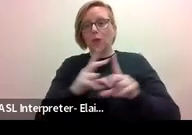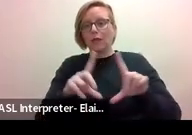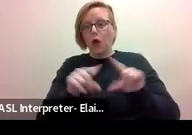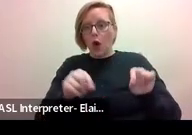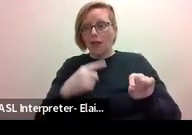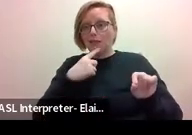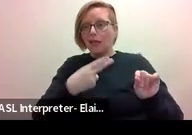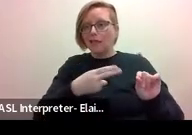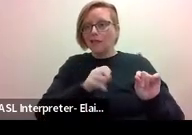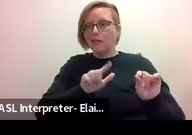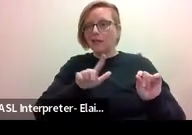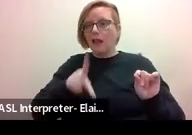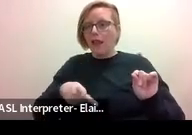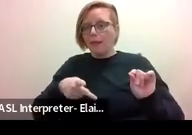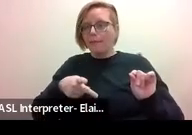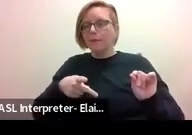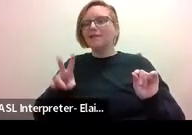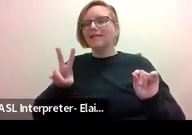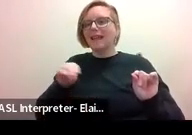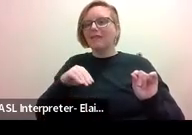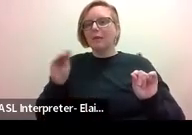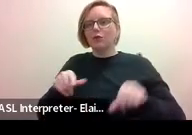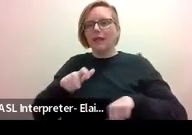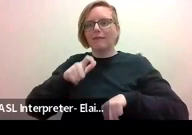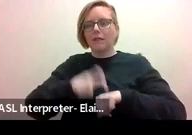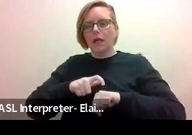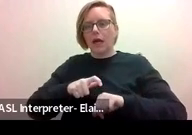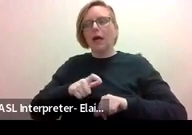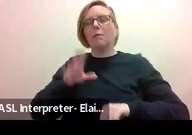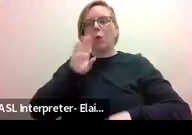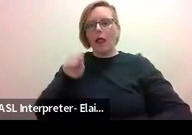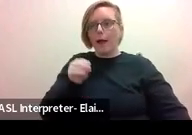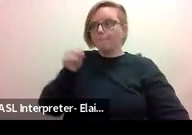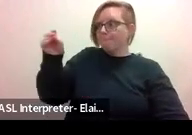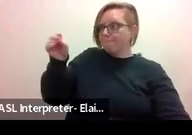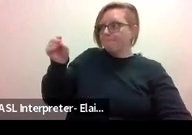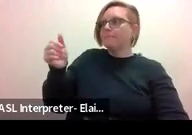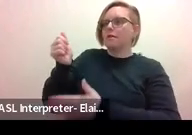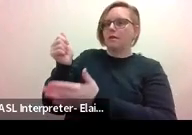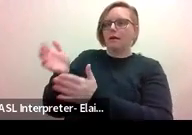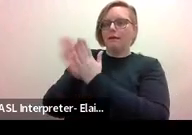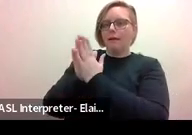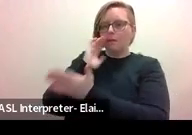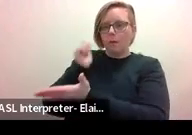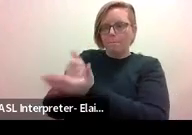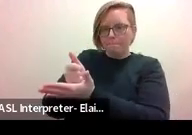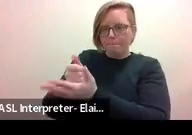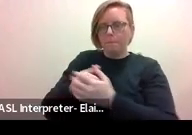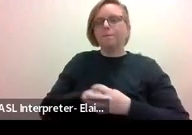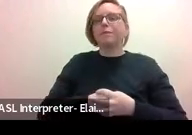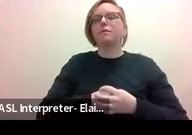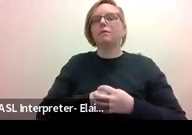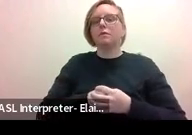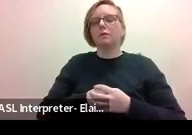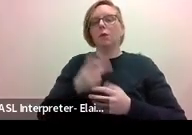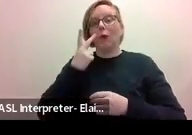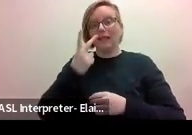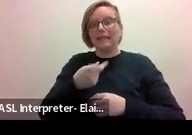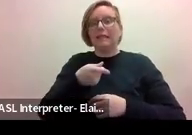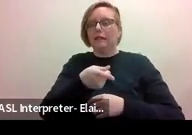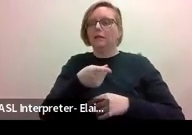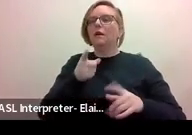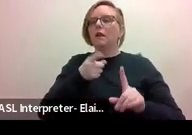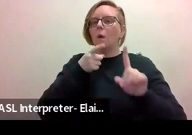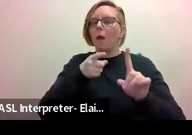in 70% of opportunities. And you could see in the goal there, as measured by data